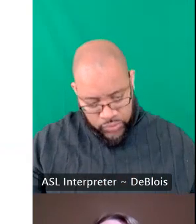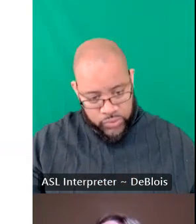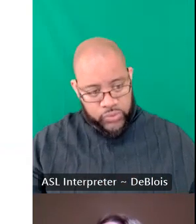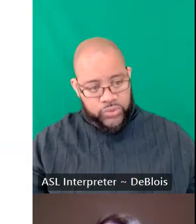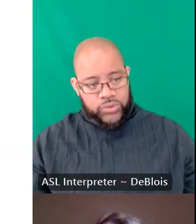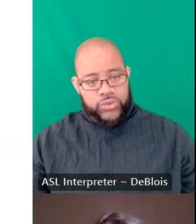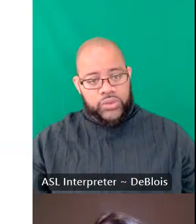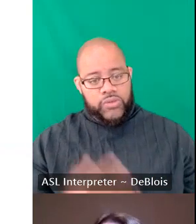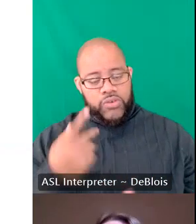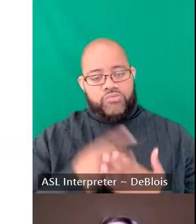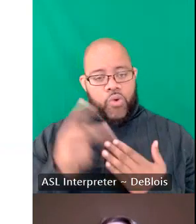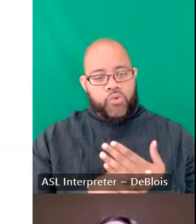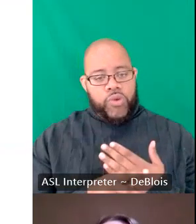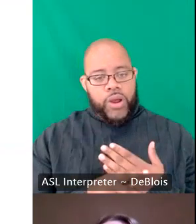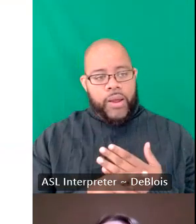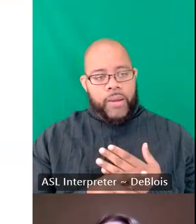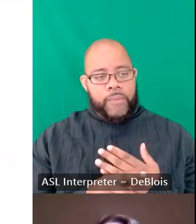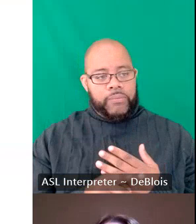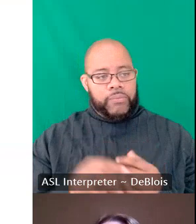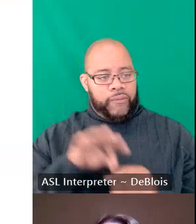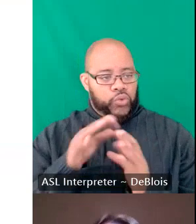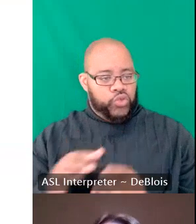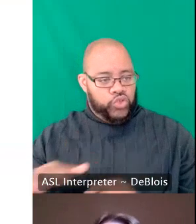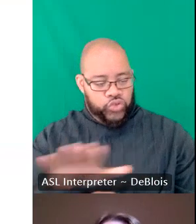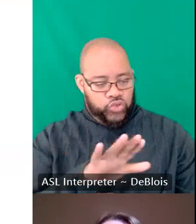to the program constituencies?